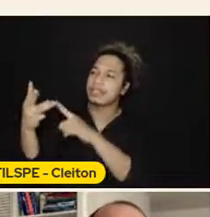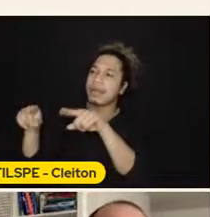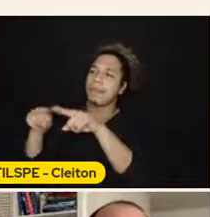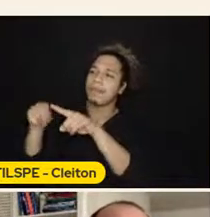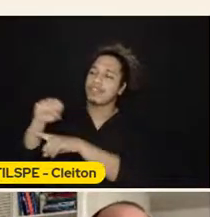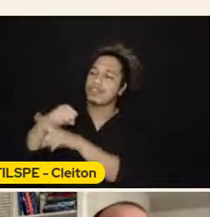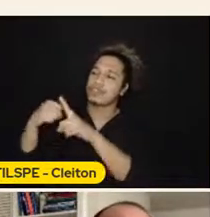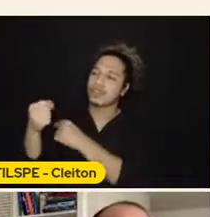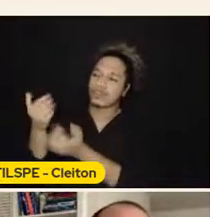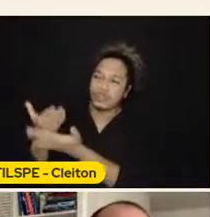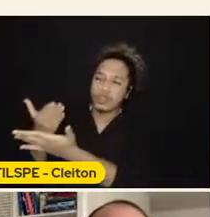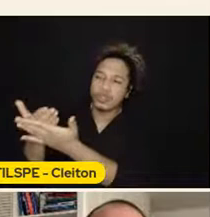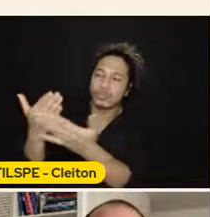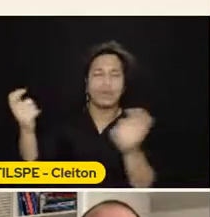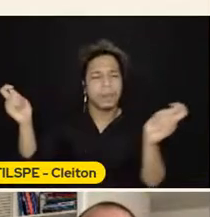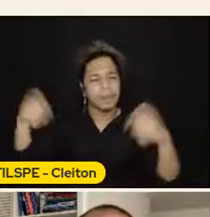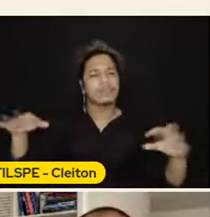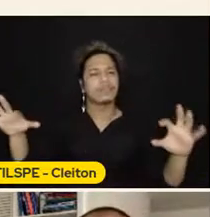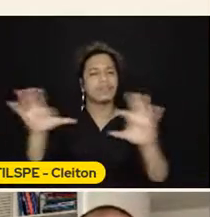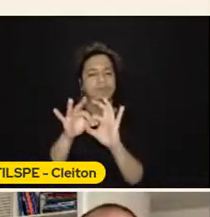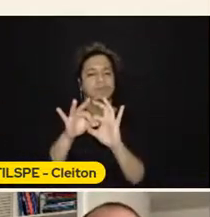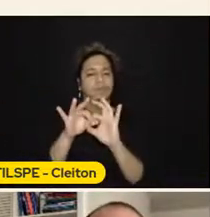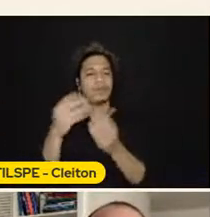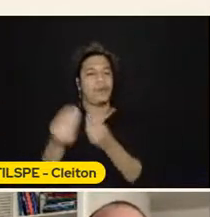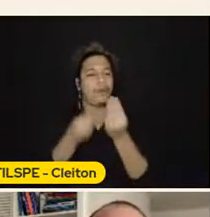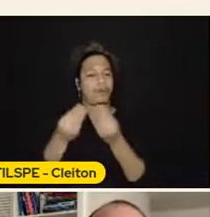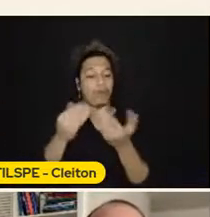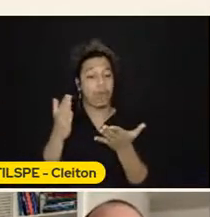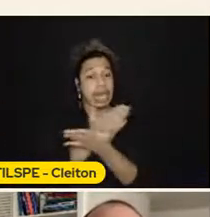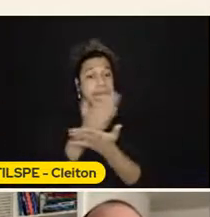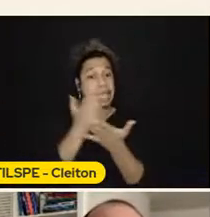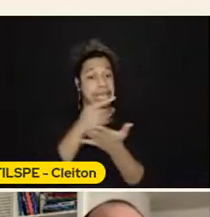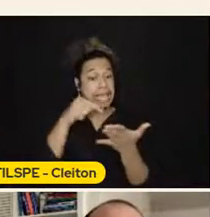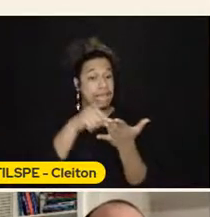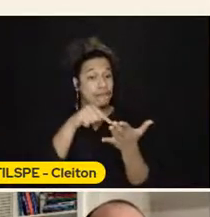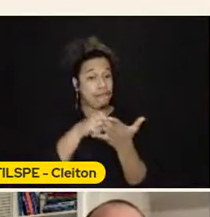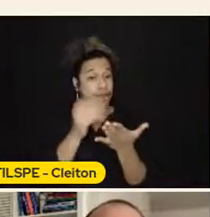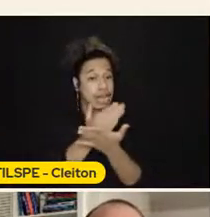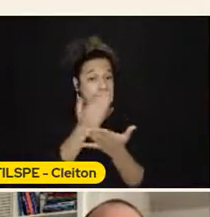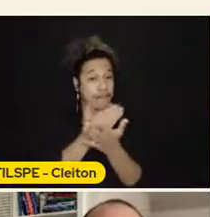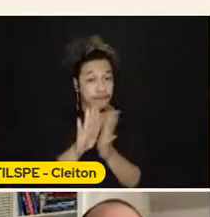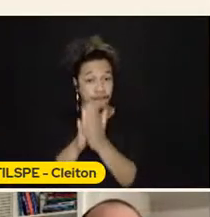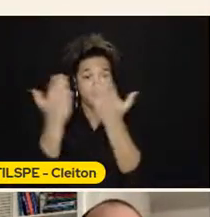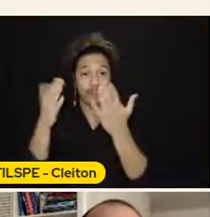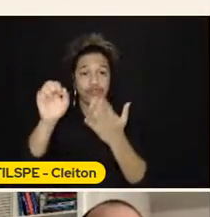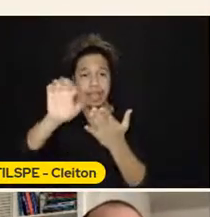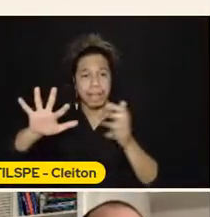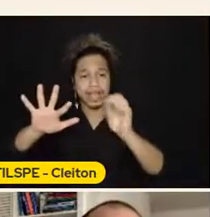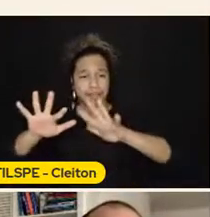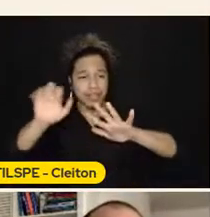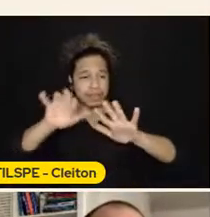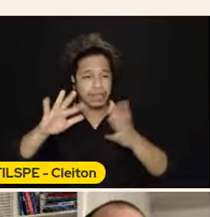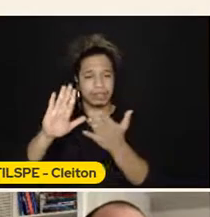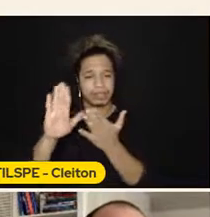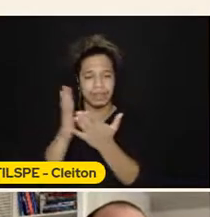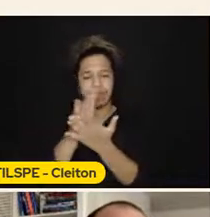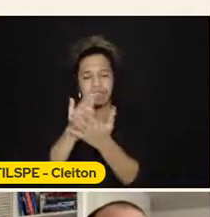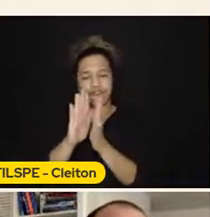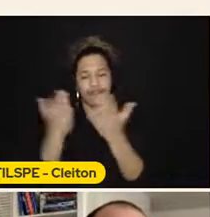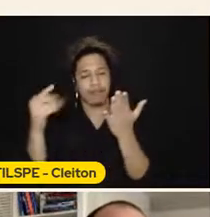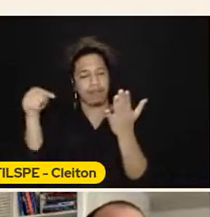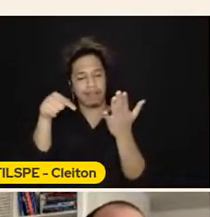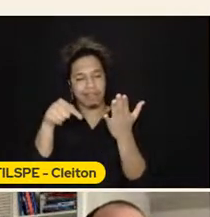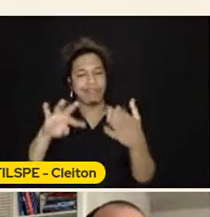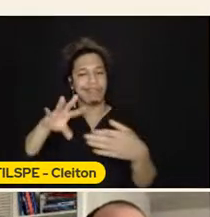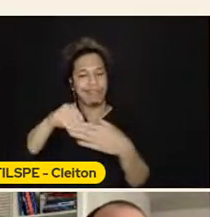idea is that through picture books, we can zoom in this English and content-based learning and bring them